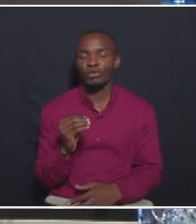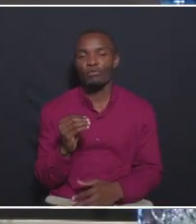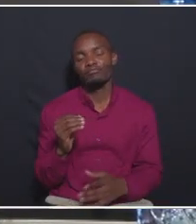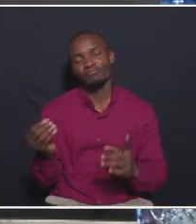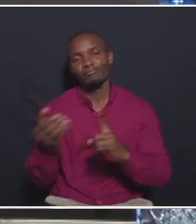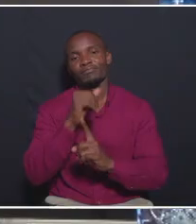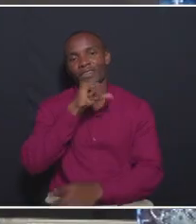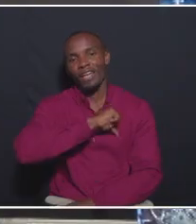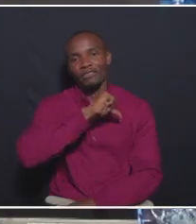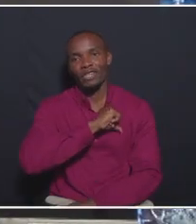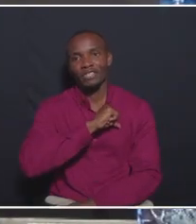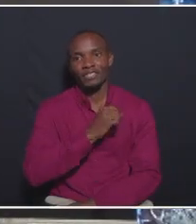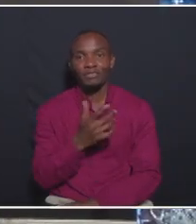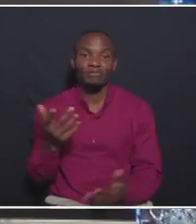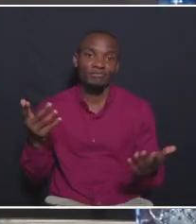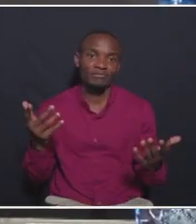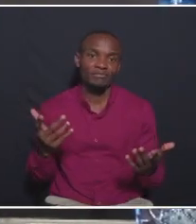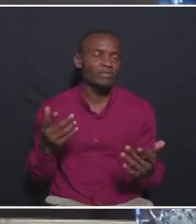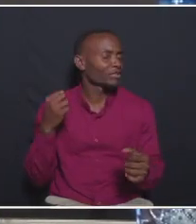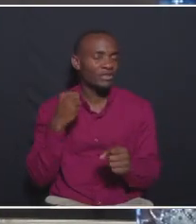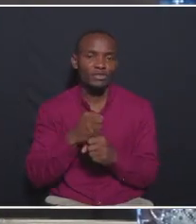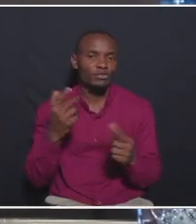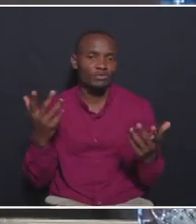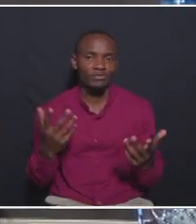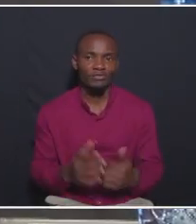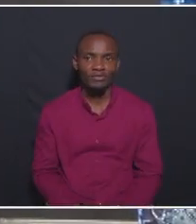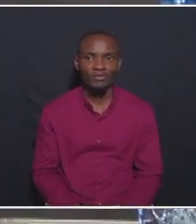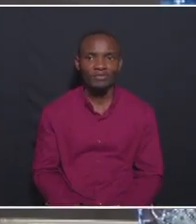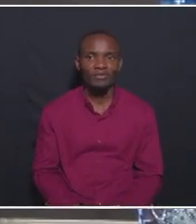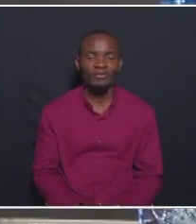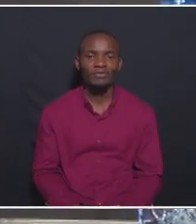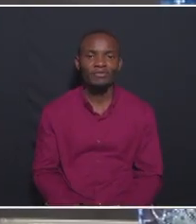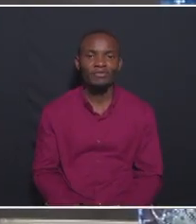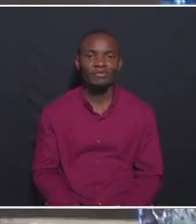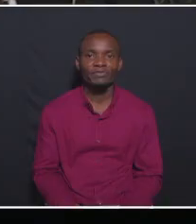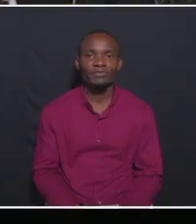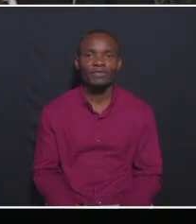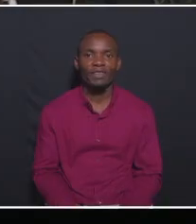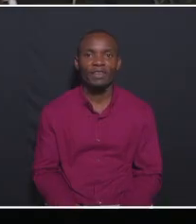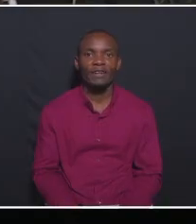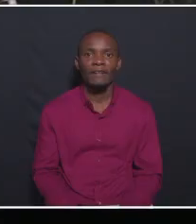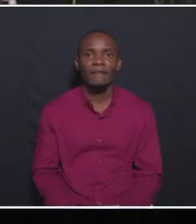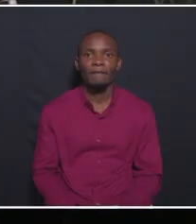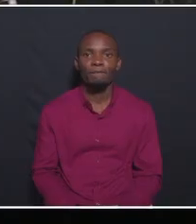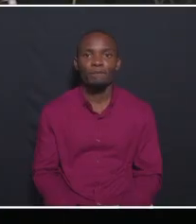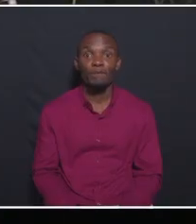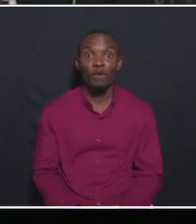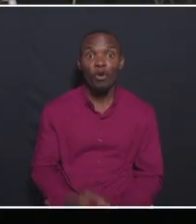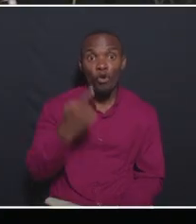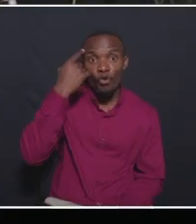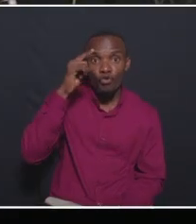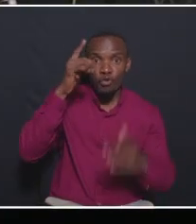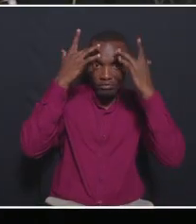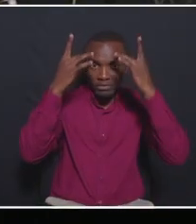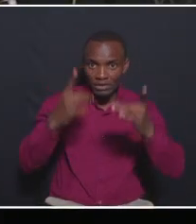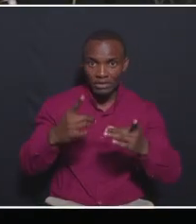that. Just do it. It's quite easy nowadays. Yeah. But for the decision-making